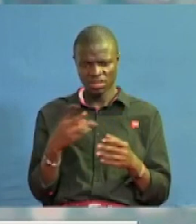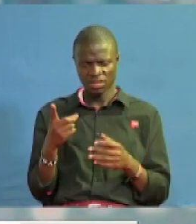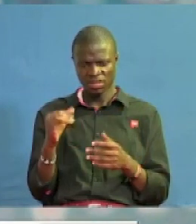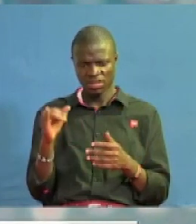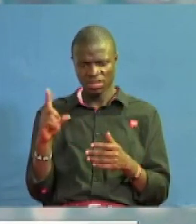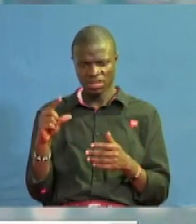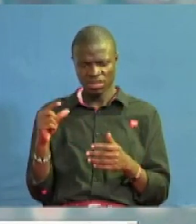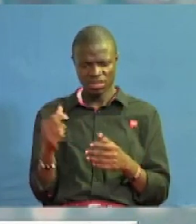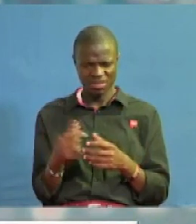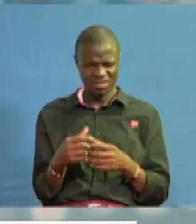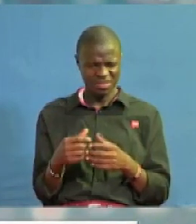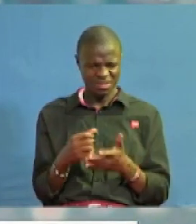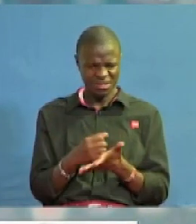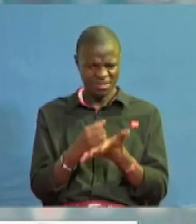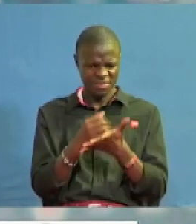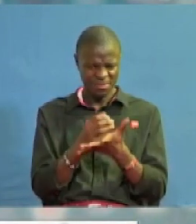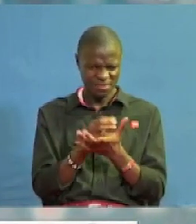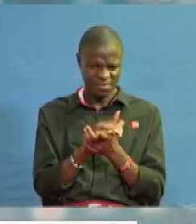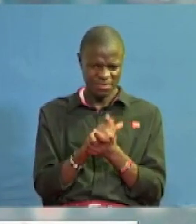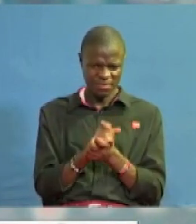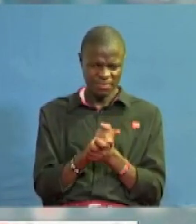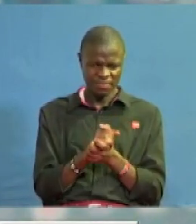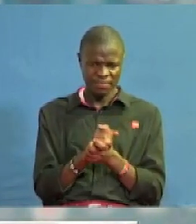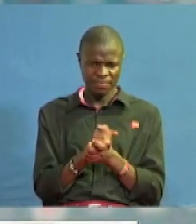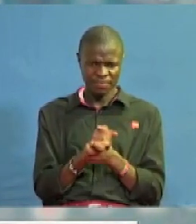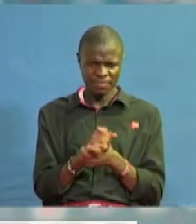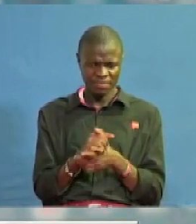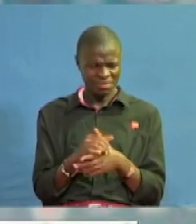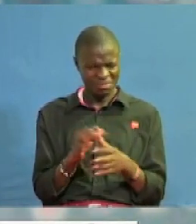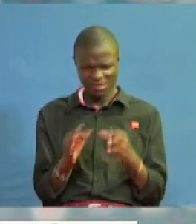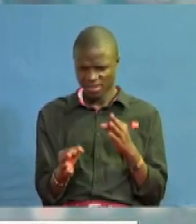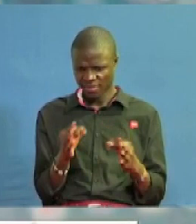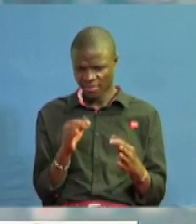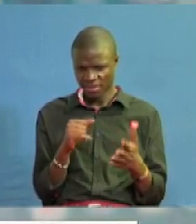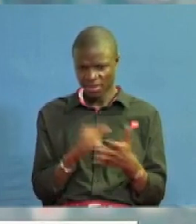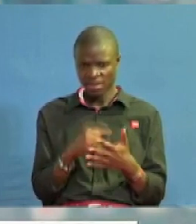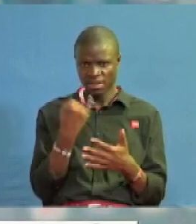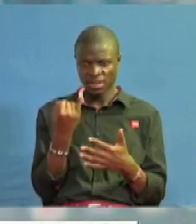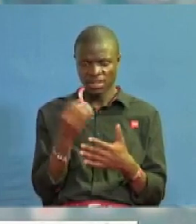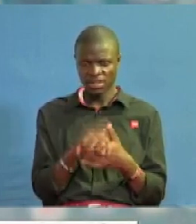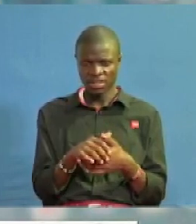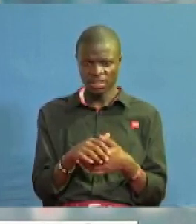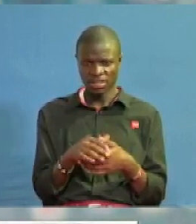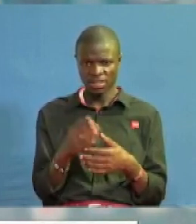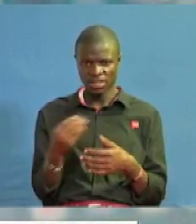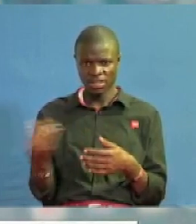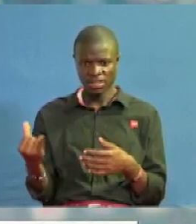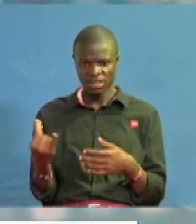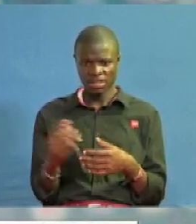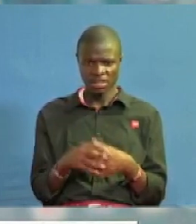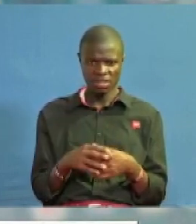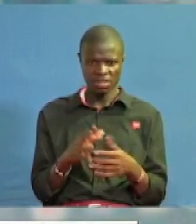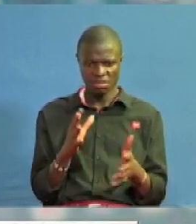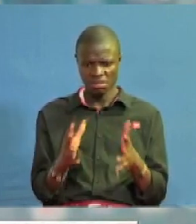you dividends, and this dividend will be income. Okay? Yeah. If it is young people like you, Anne, and I